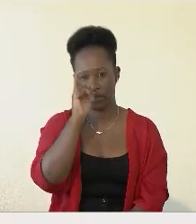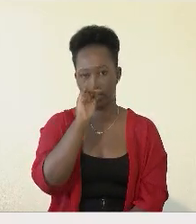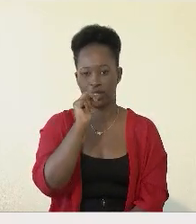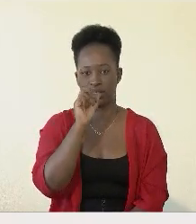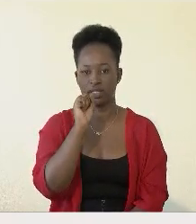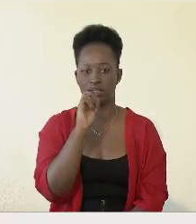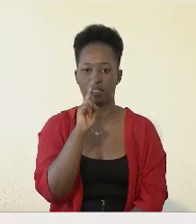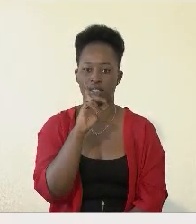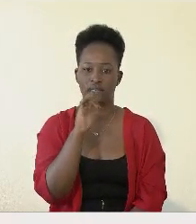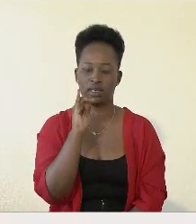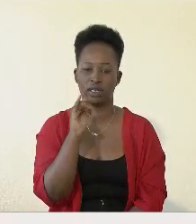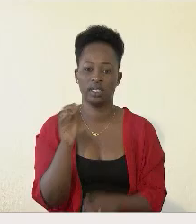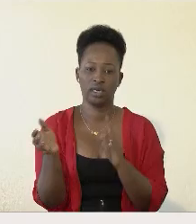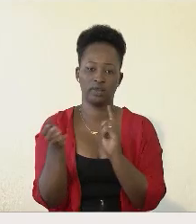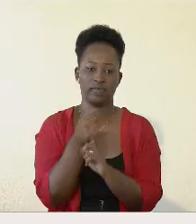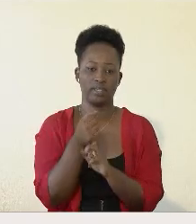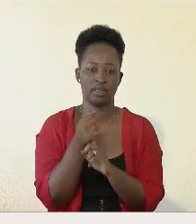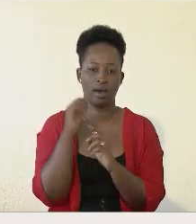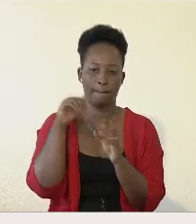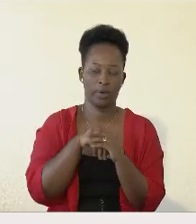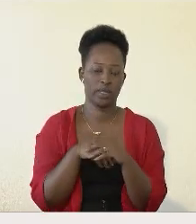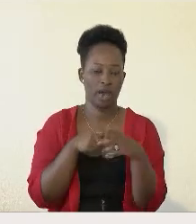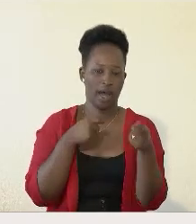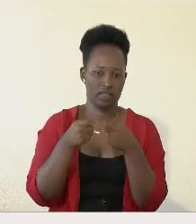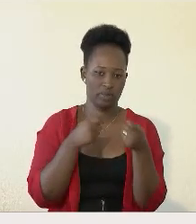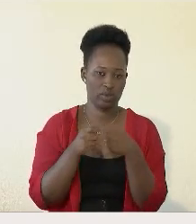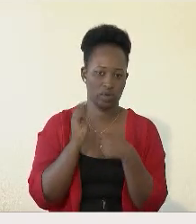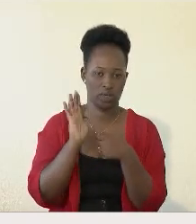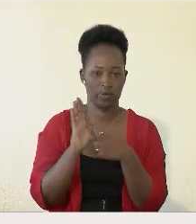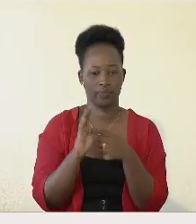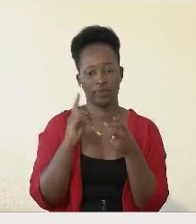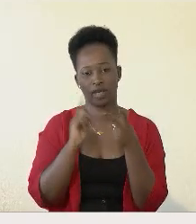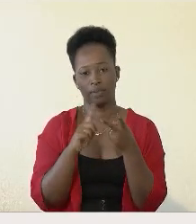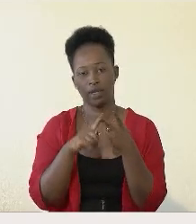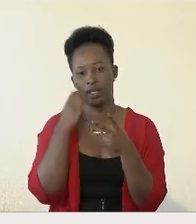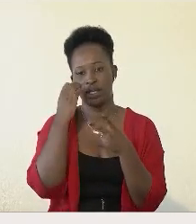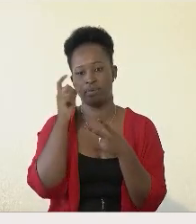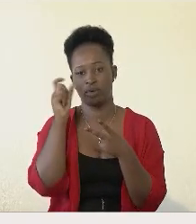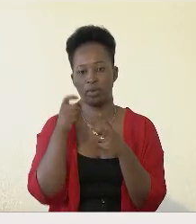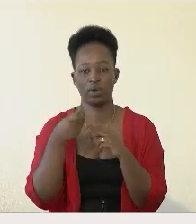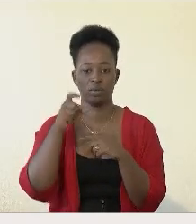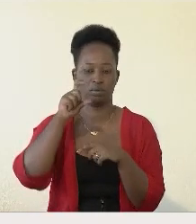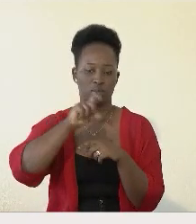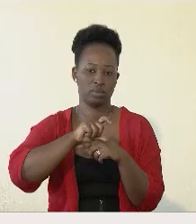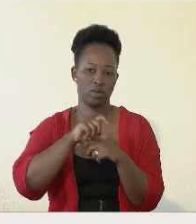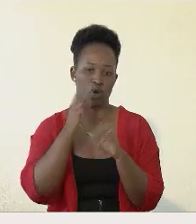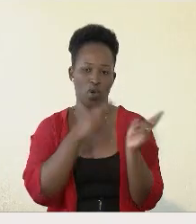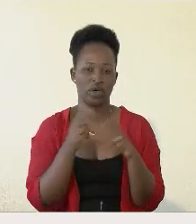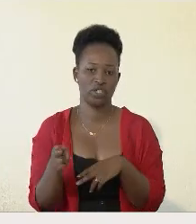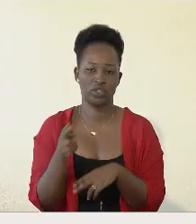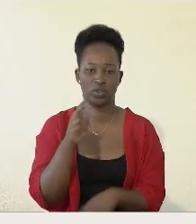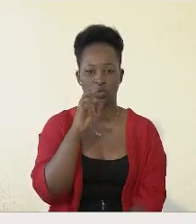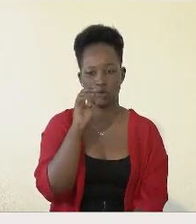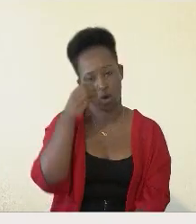taken orally, its administration. If a person enhances original stimulus, the system